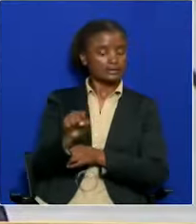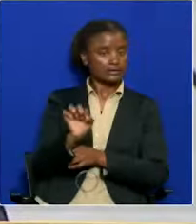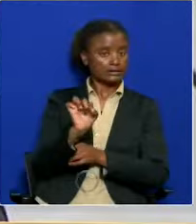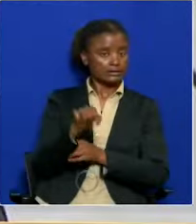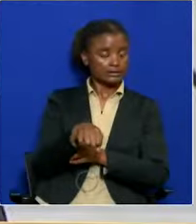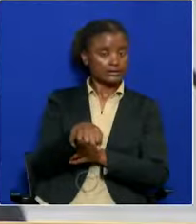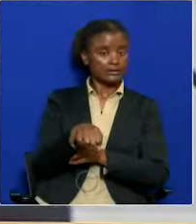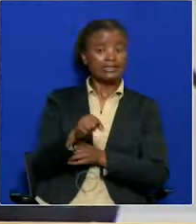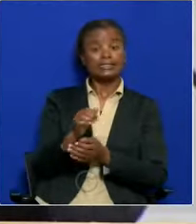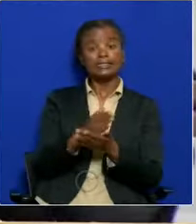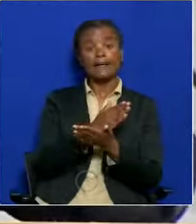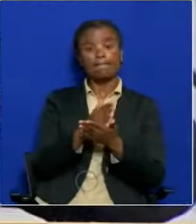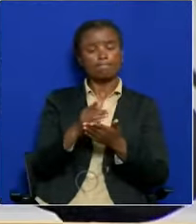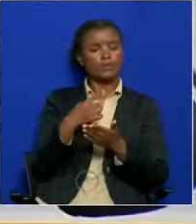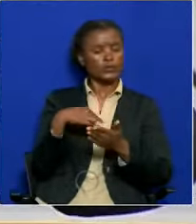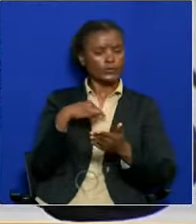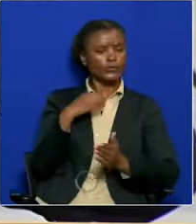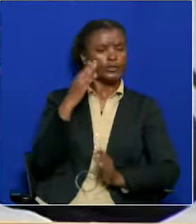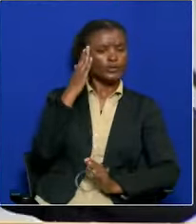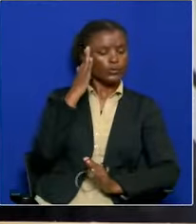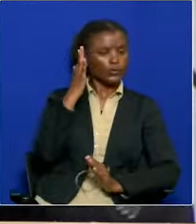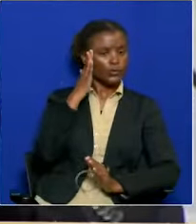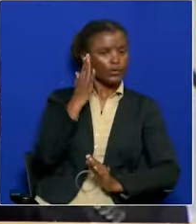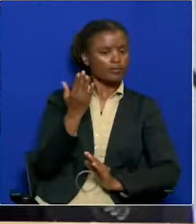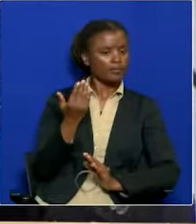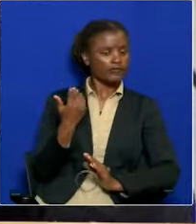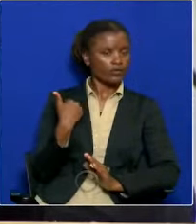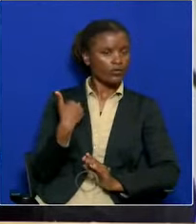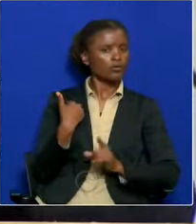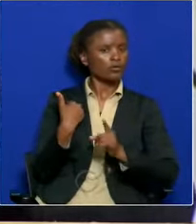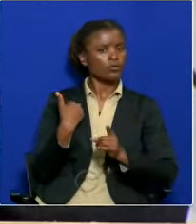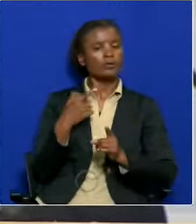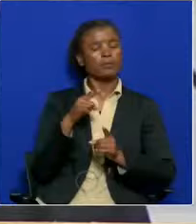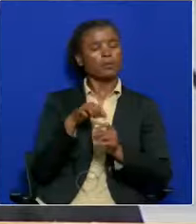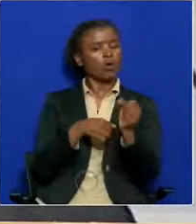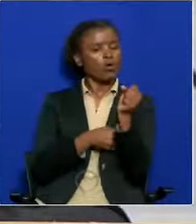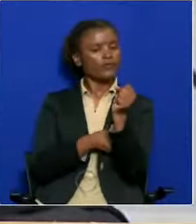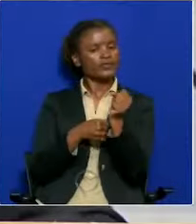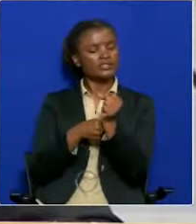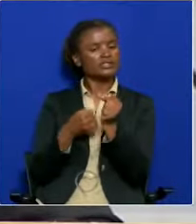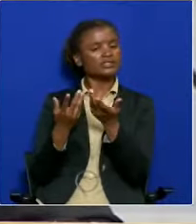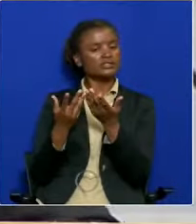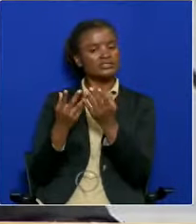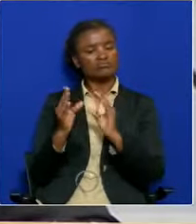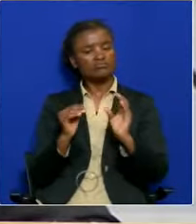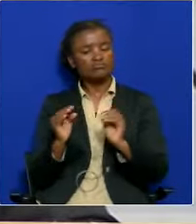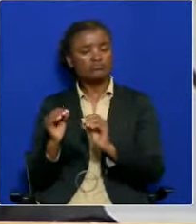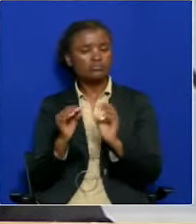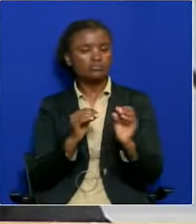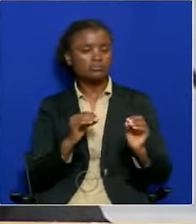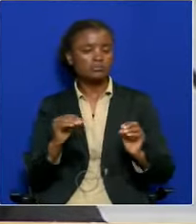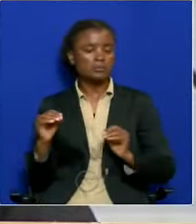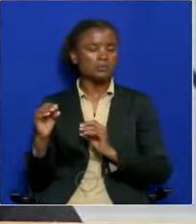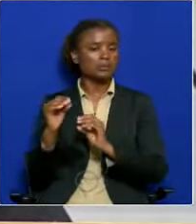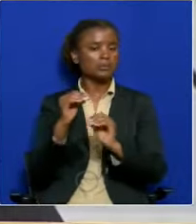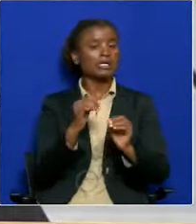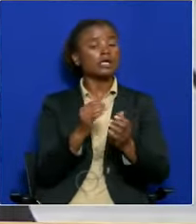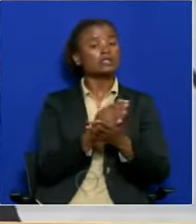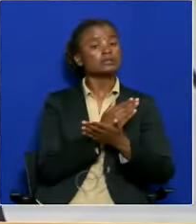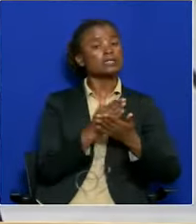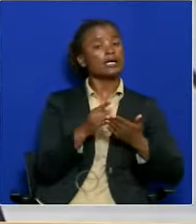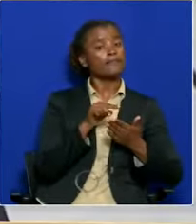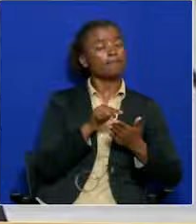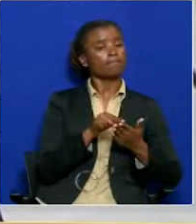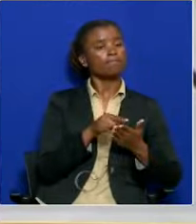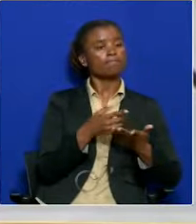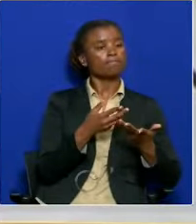know, they have been talked in the corridors or whatever, and they've been there circulating on the X and whatsoever as